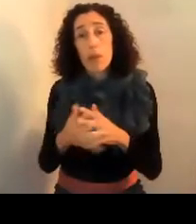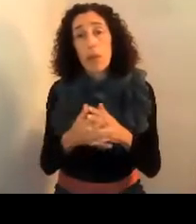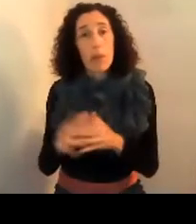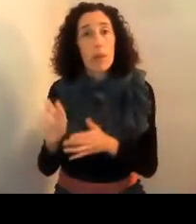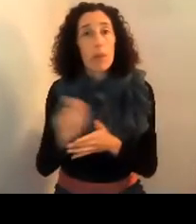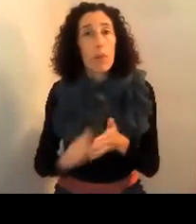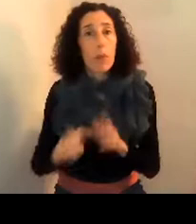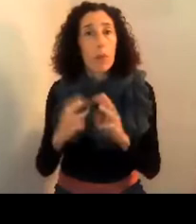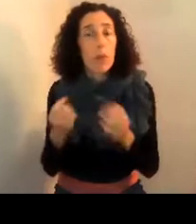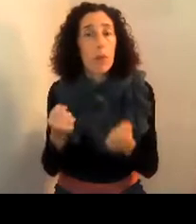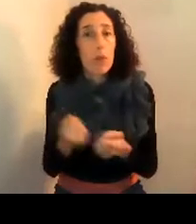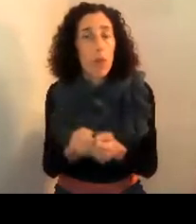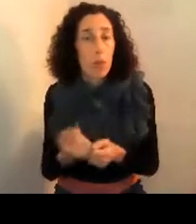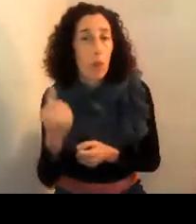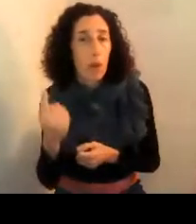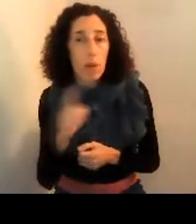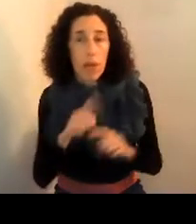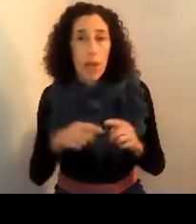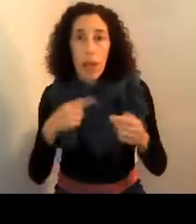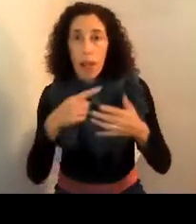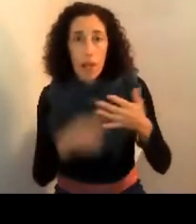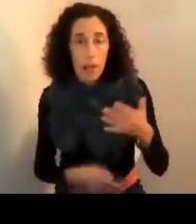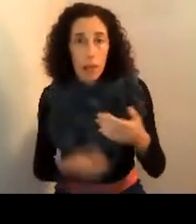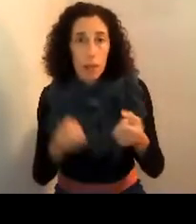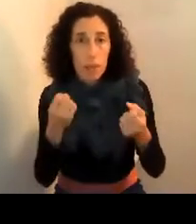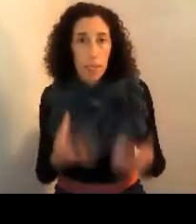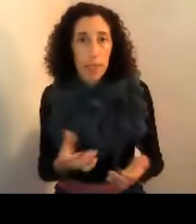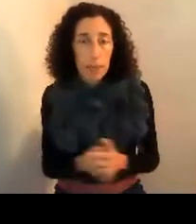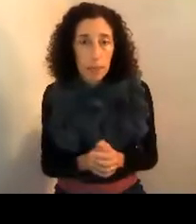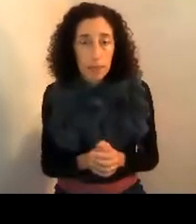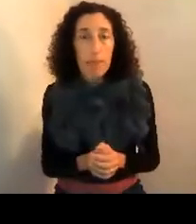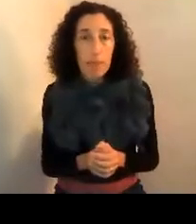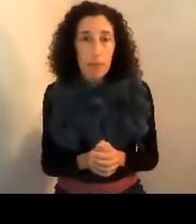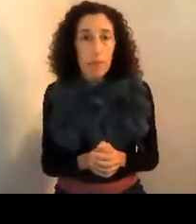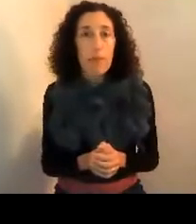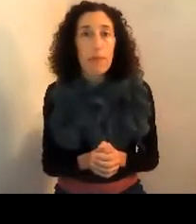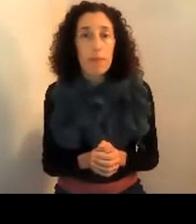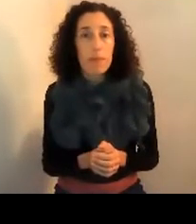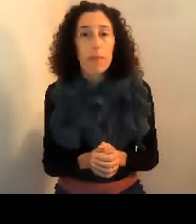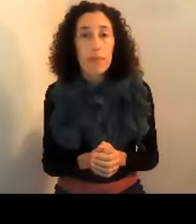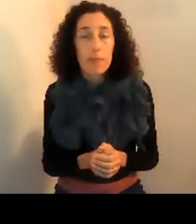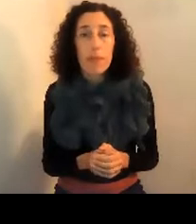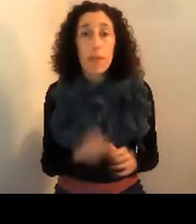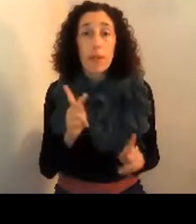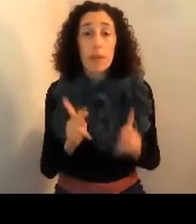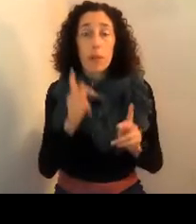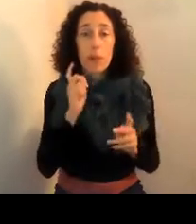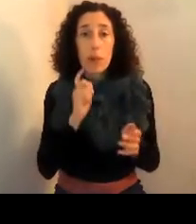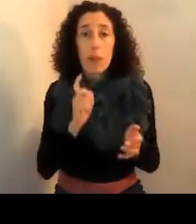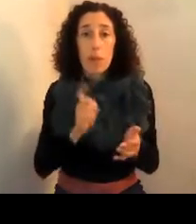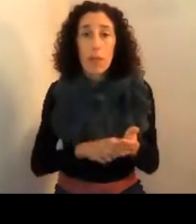but there are so many that are popping up. And I think it's evidence of people recognizing that we do need to work